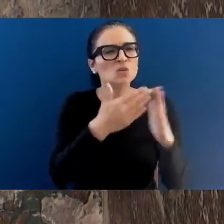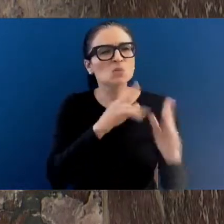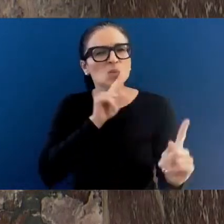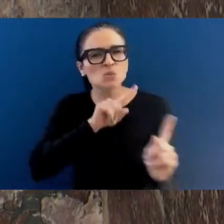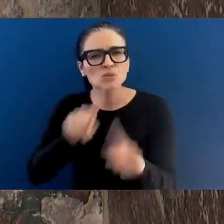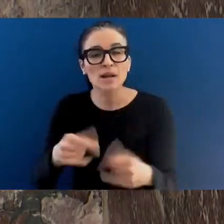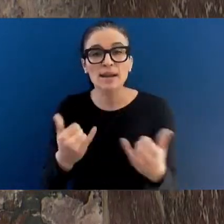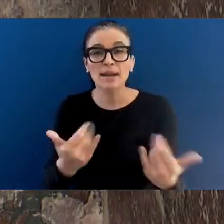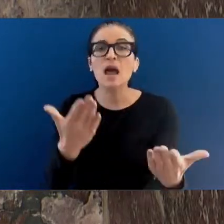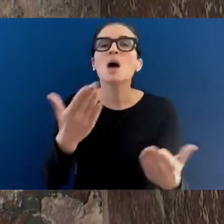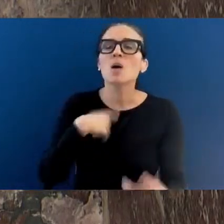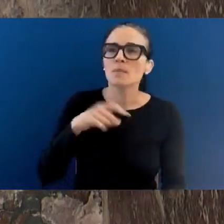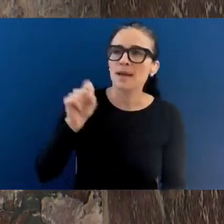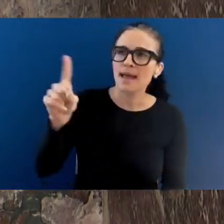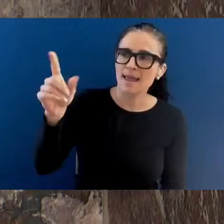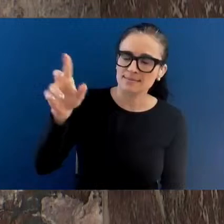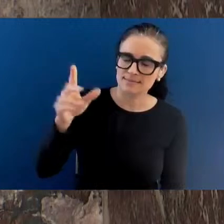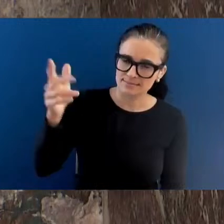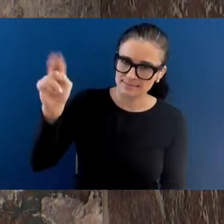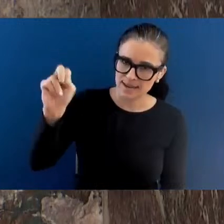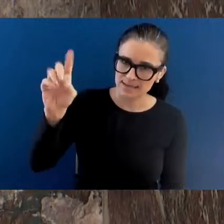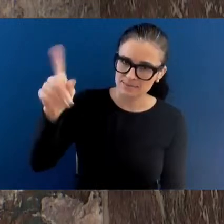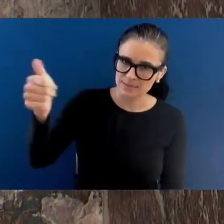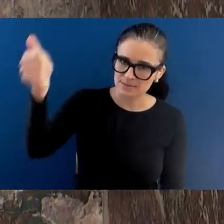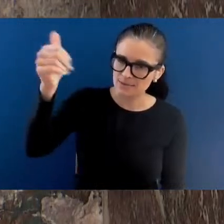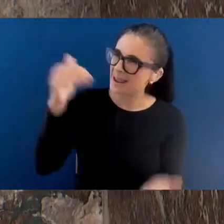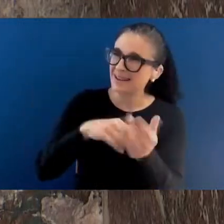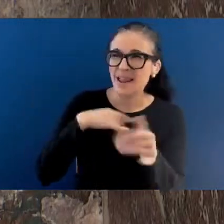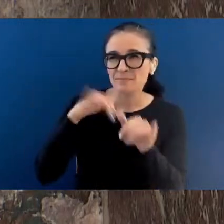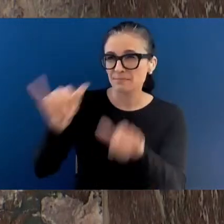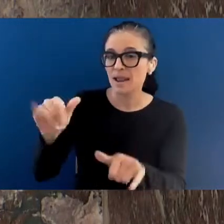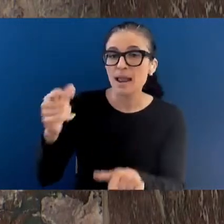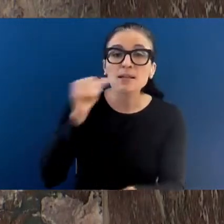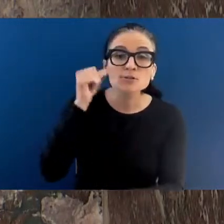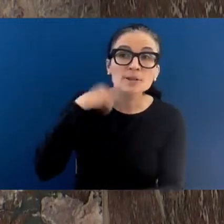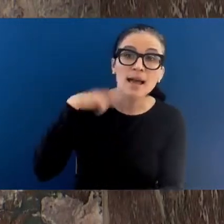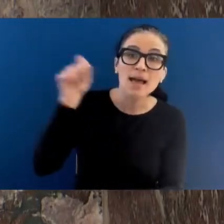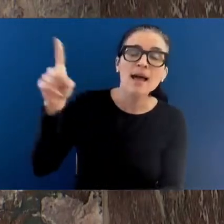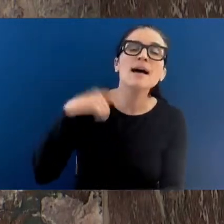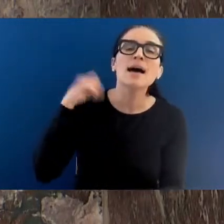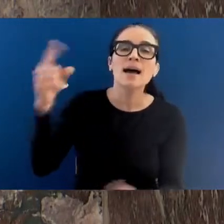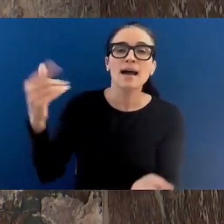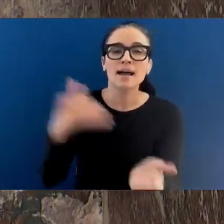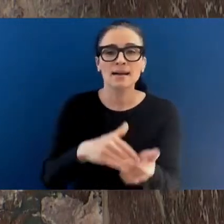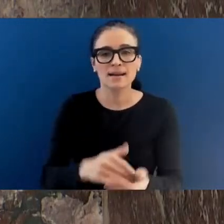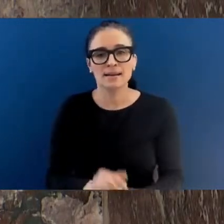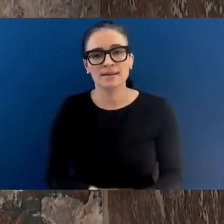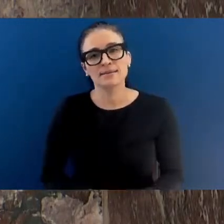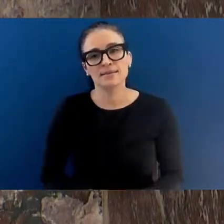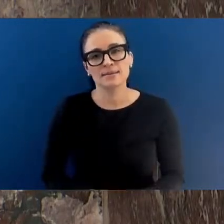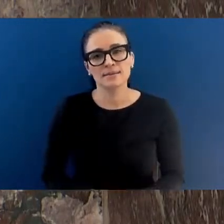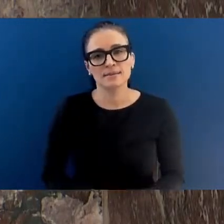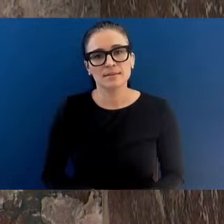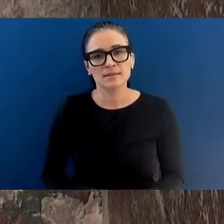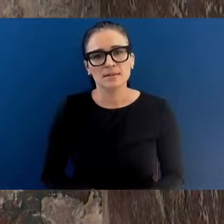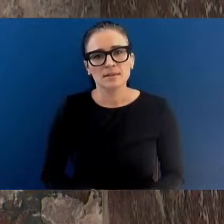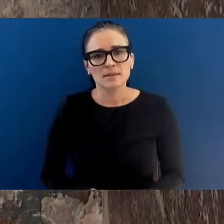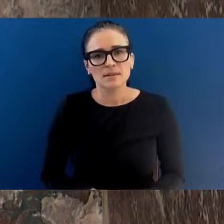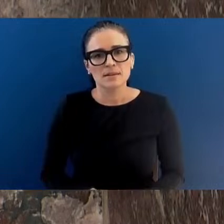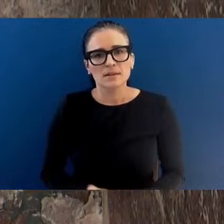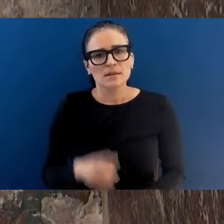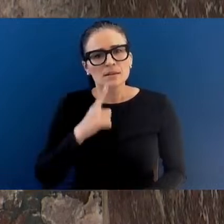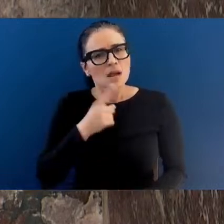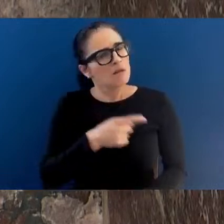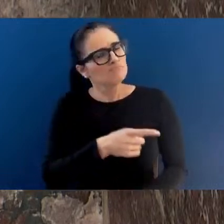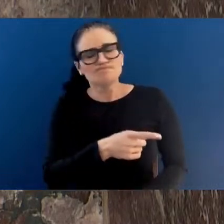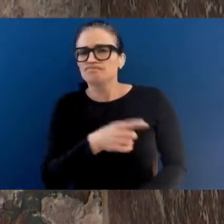condemn these hurtful remarks and mandate consequences for the member, or will he continue his double standard against Jewish